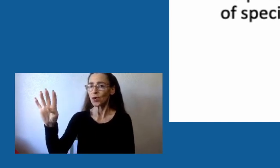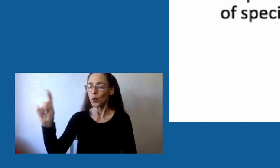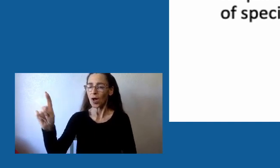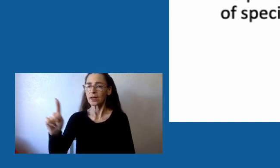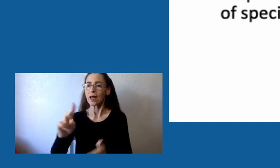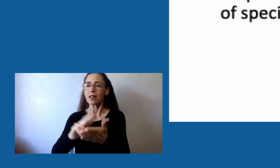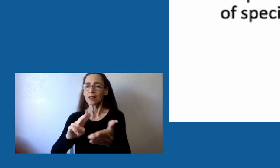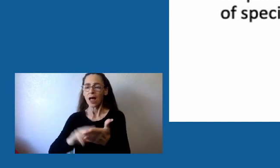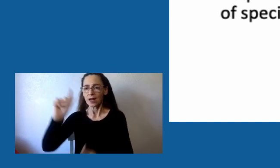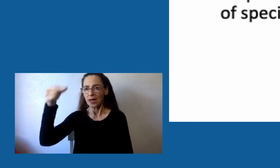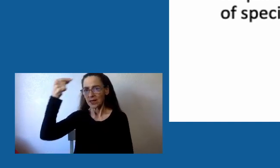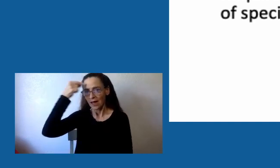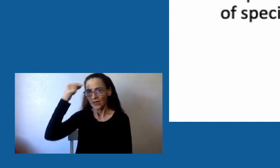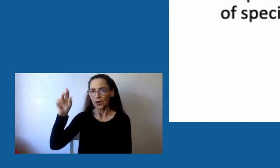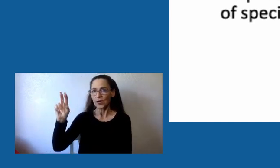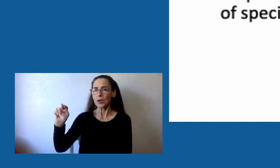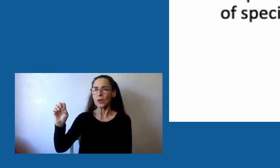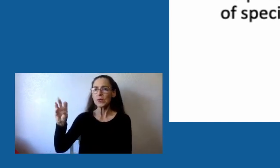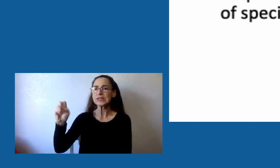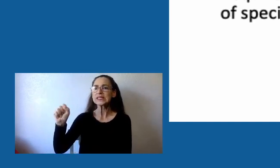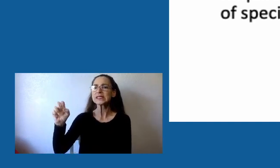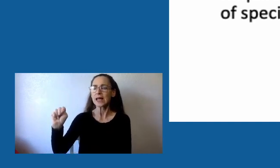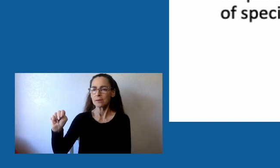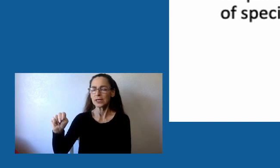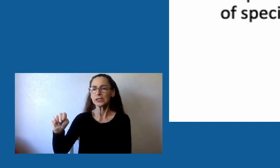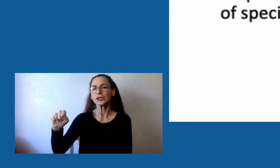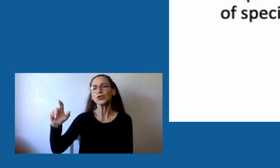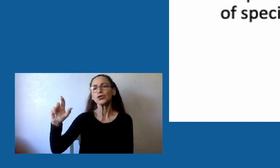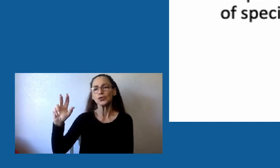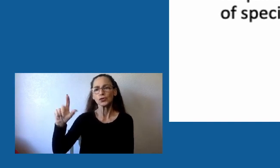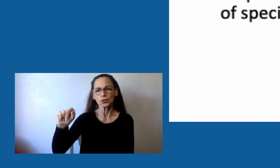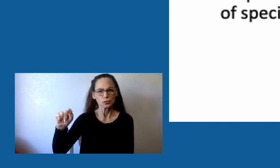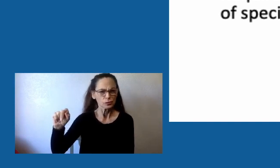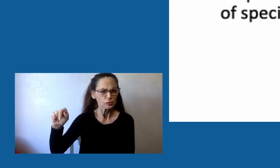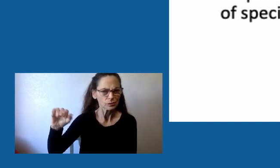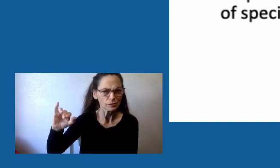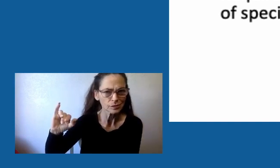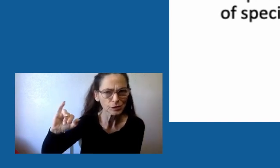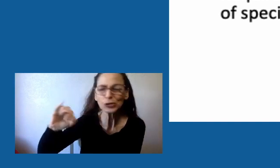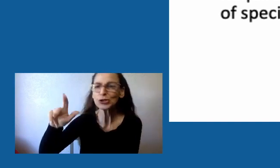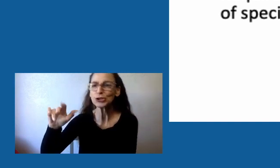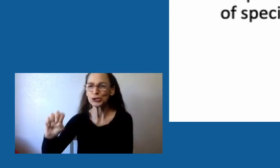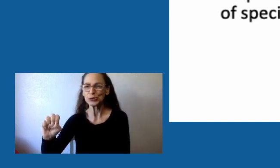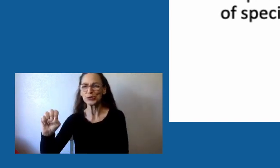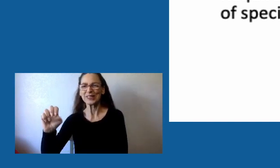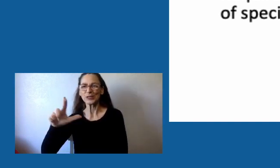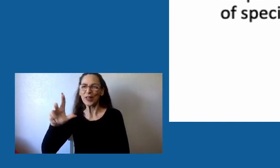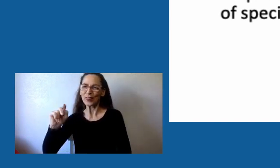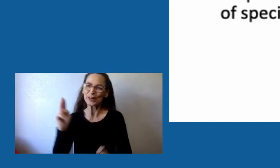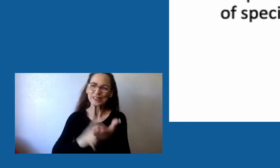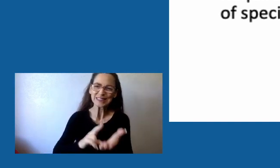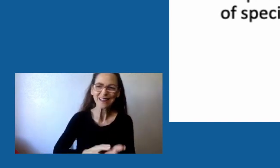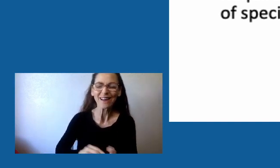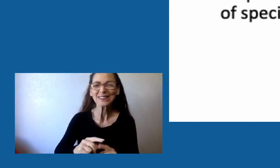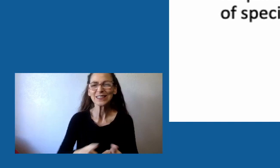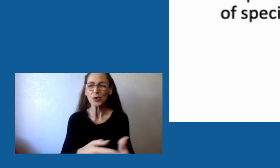Governor Newsom June 23rd, introduced by Assemblymember Evan Lowe, chair of the California Legislative LGBT Caucus. It